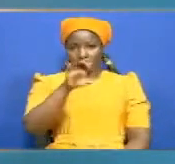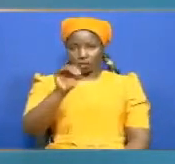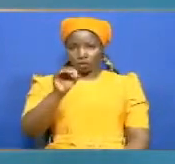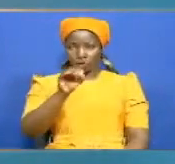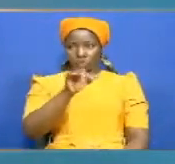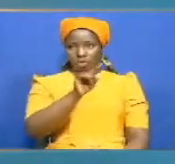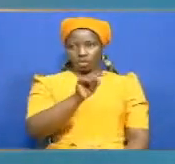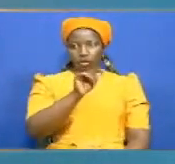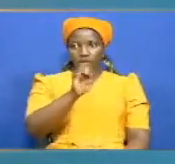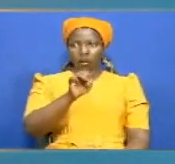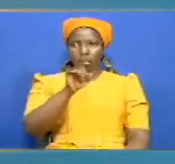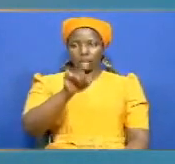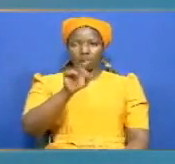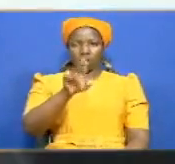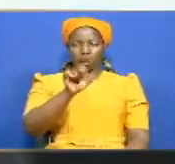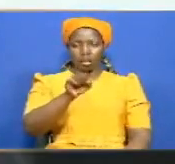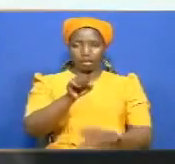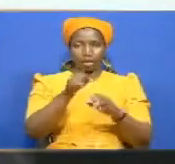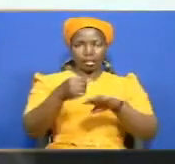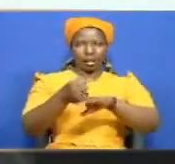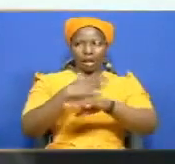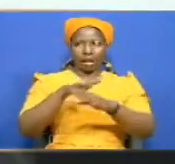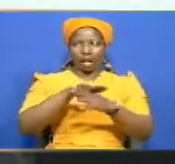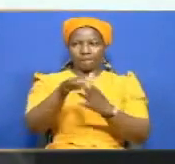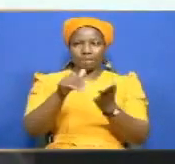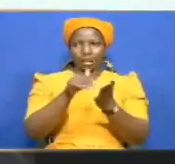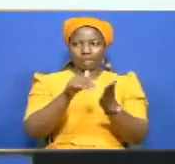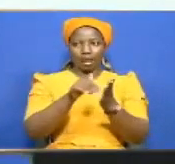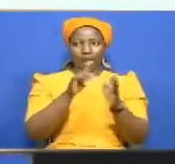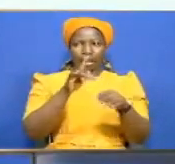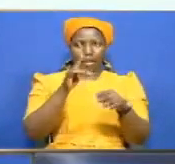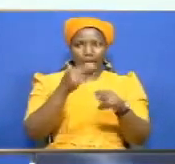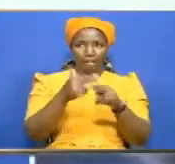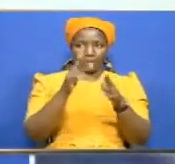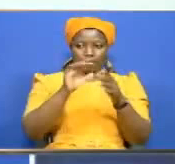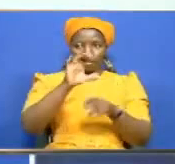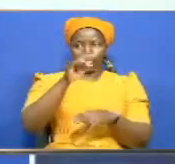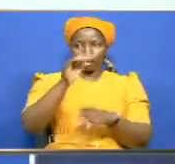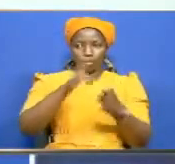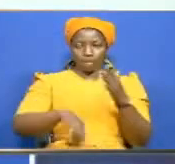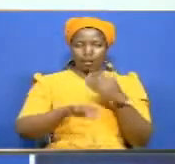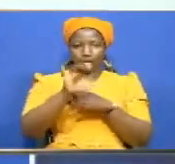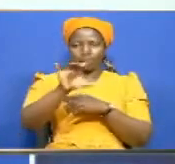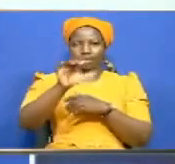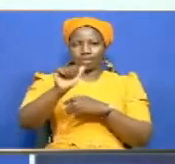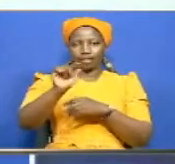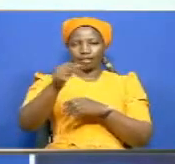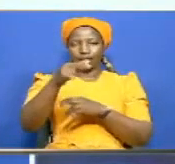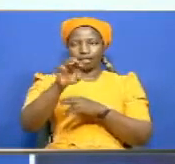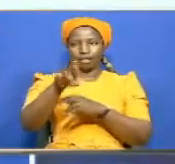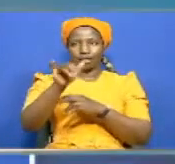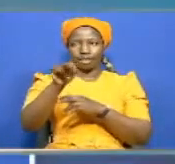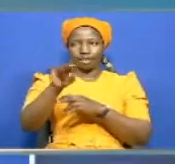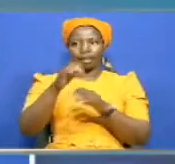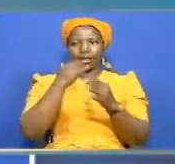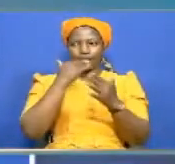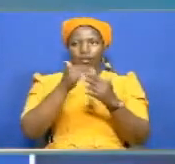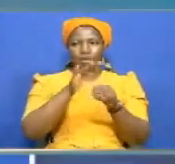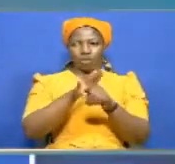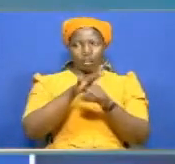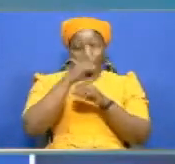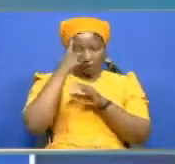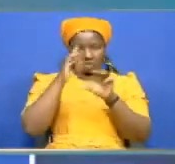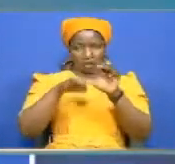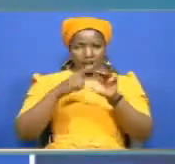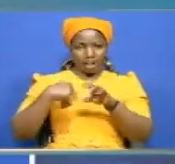Texas Cancer Center, Catherine Nyongesa. Thank you very much for joining us tonight. Thank you. Were you at KNH